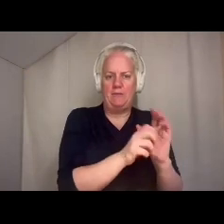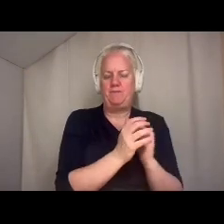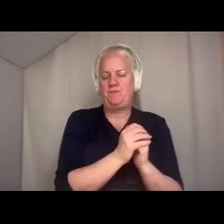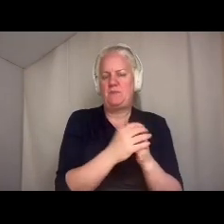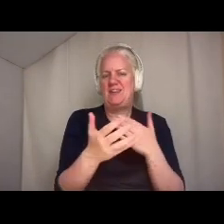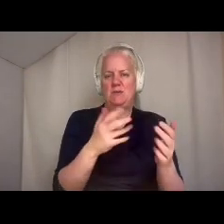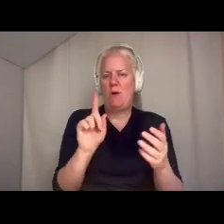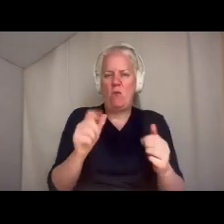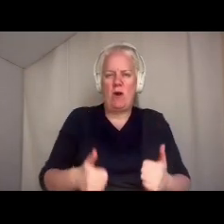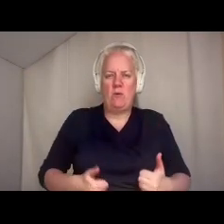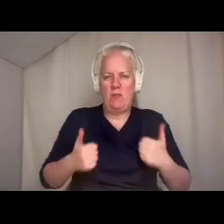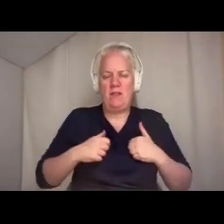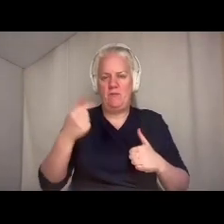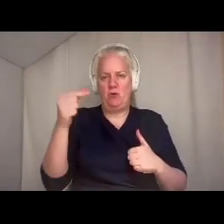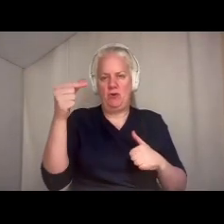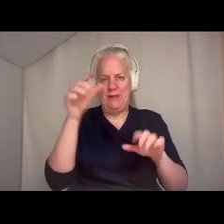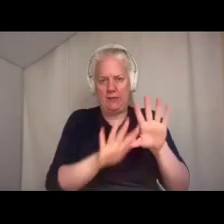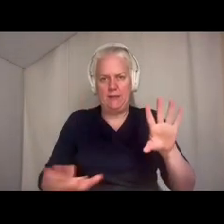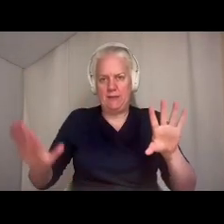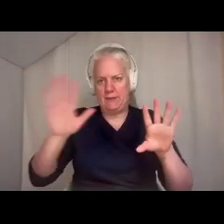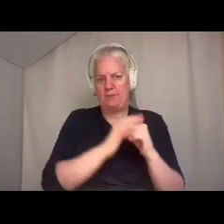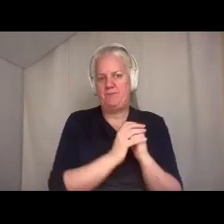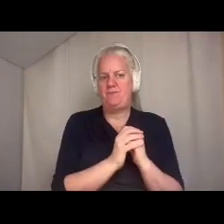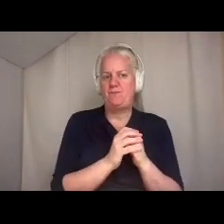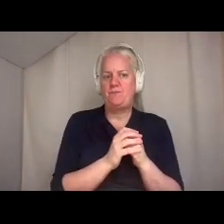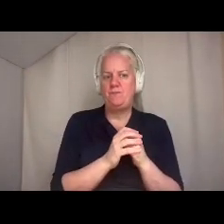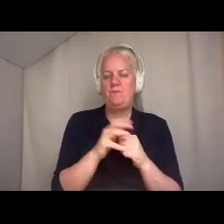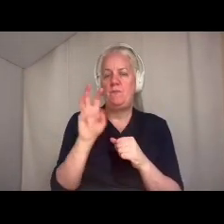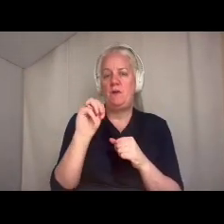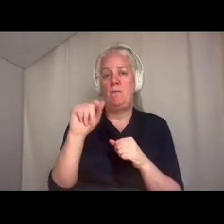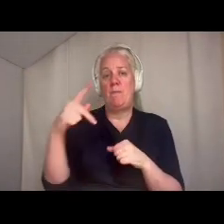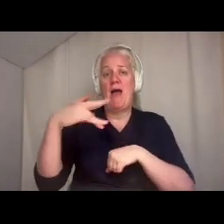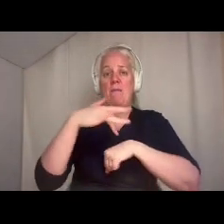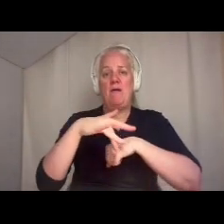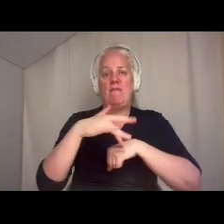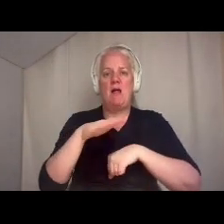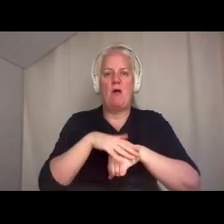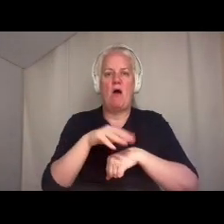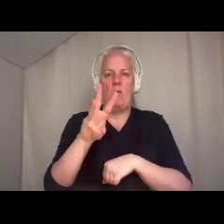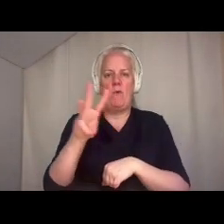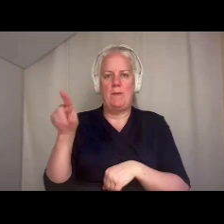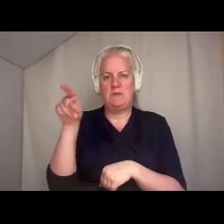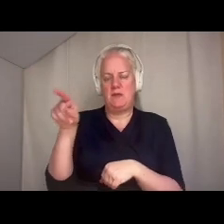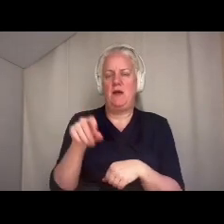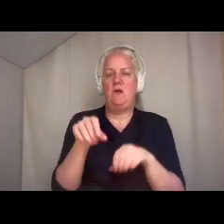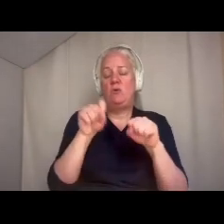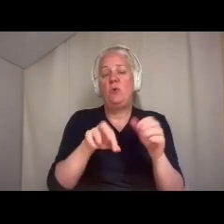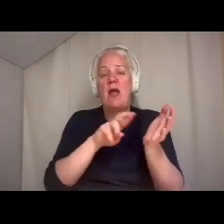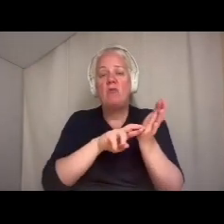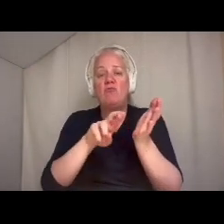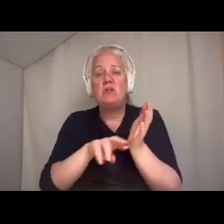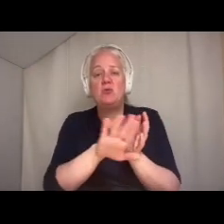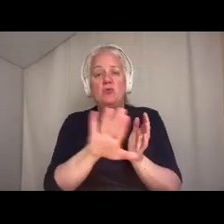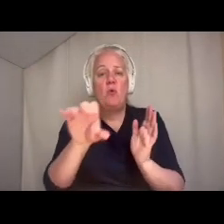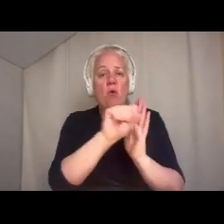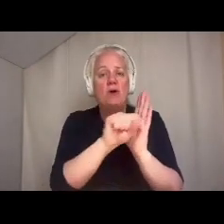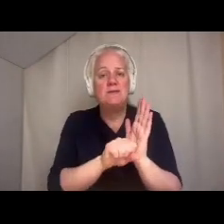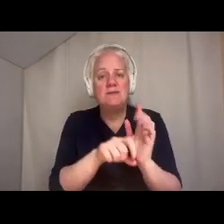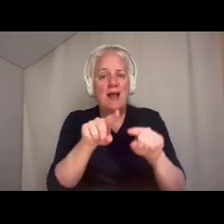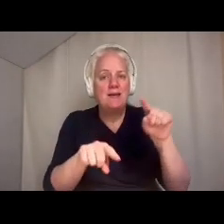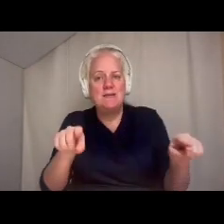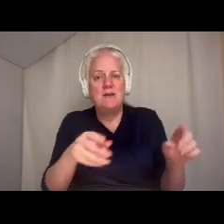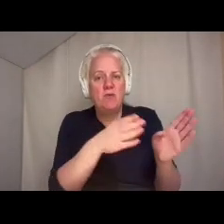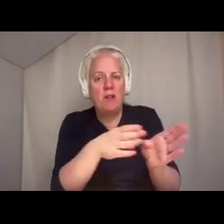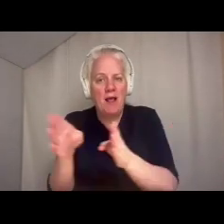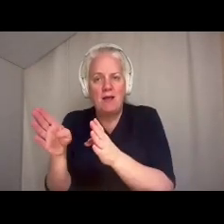NRC's website. So this helps people to research your own state's plans information